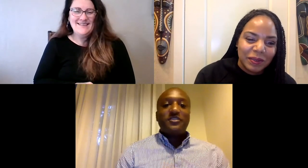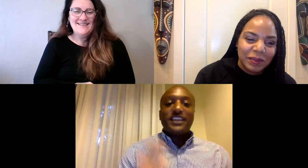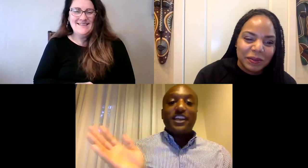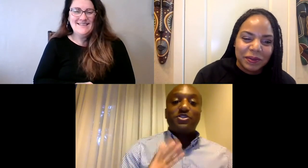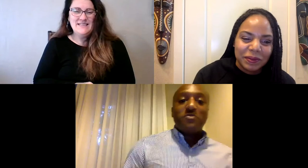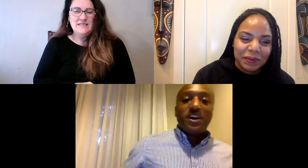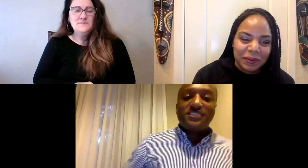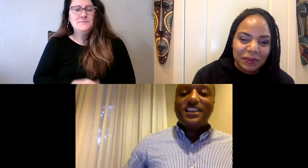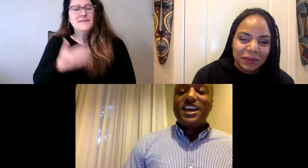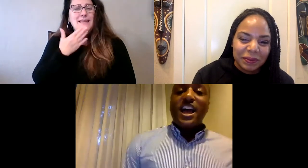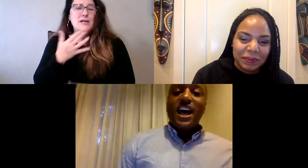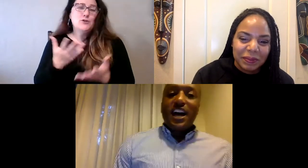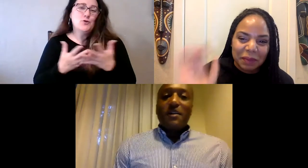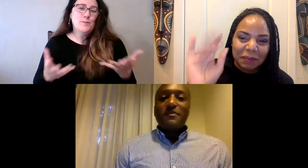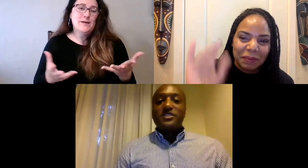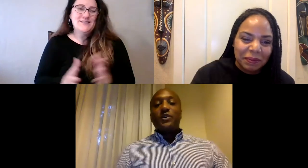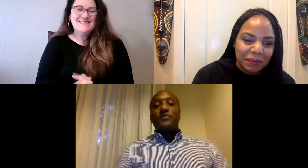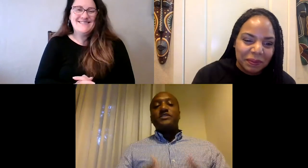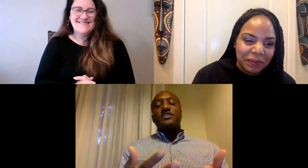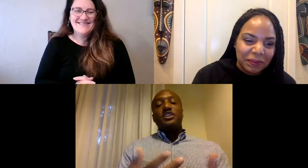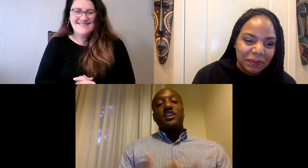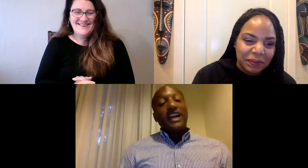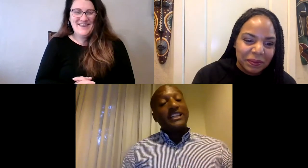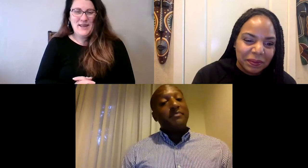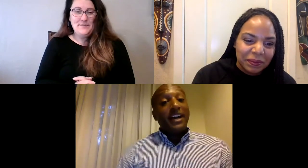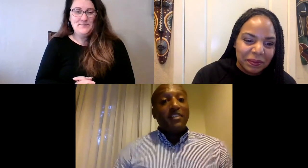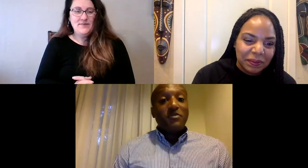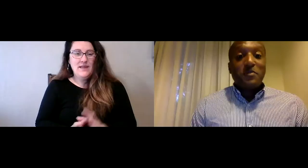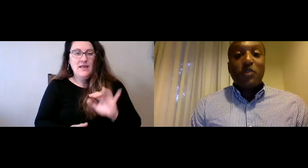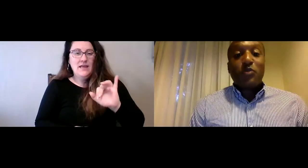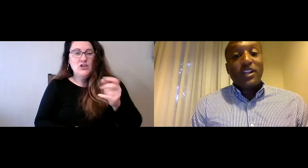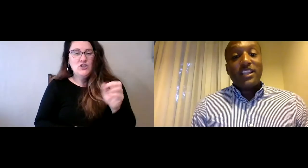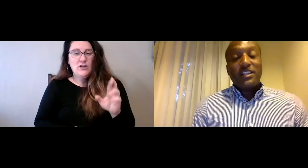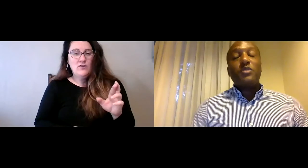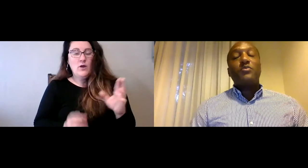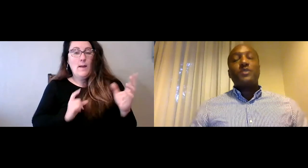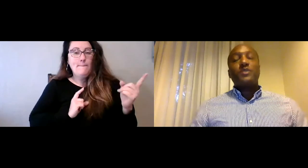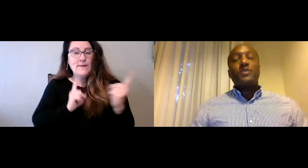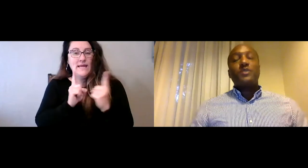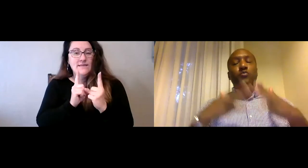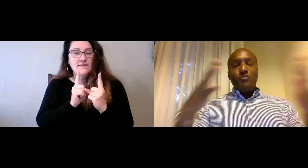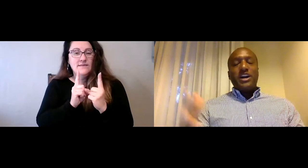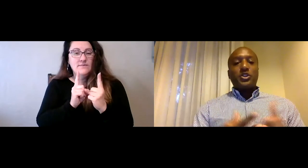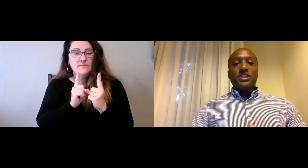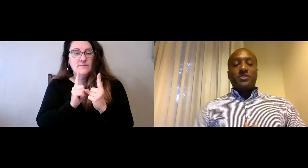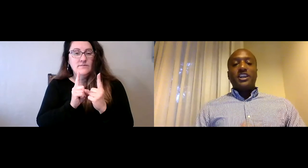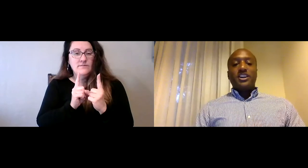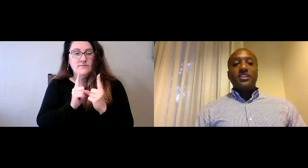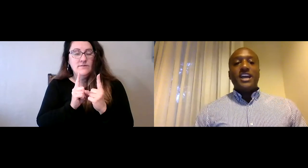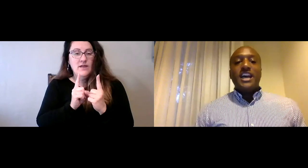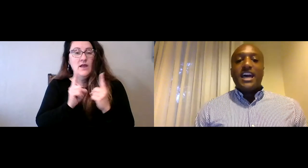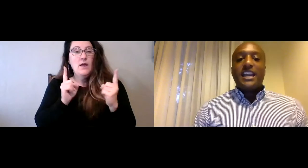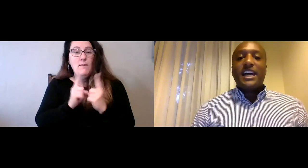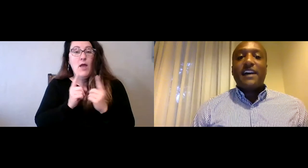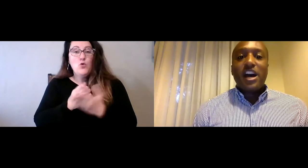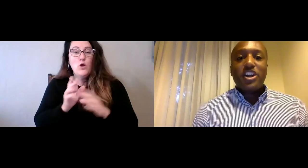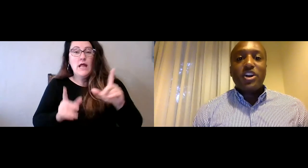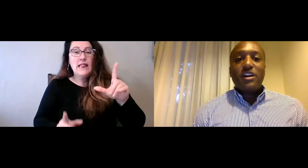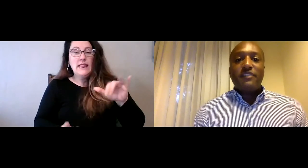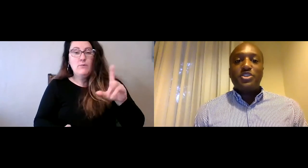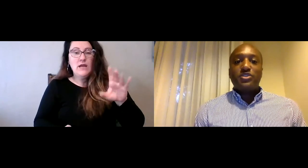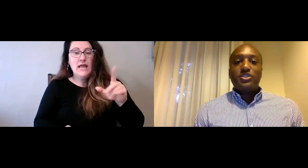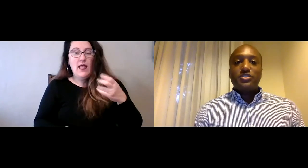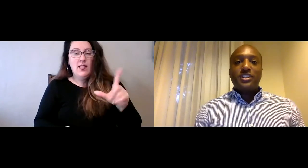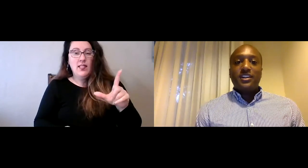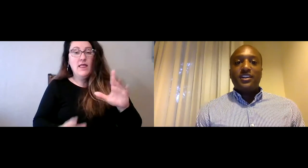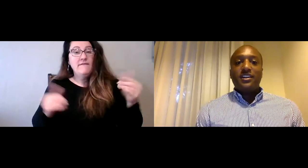too, Jennifer. Thank you so much. So Jennifer and I actually met when we both worked, met through Liberty Hill, and I have the honor